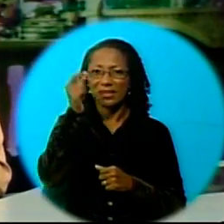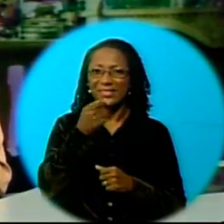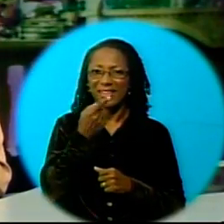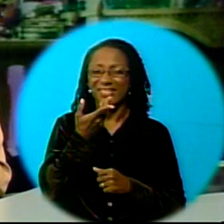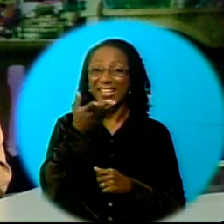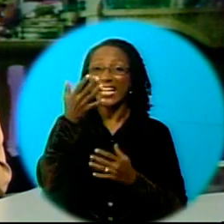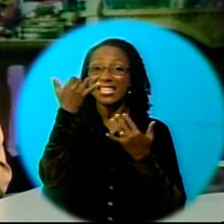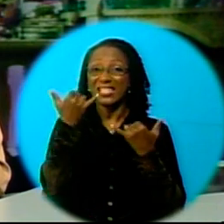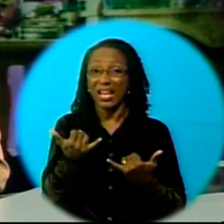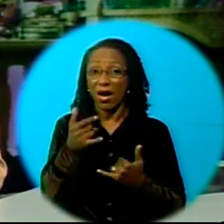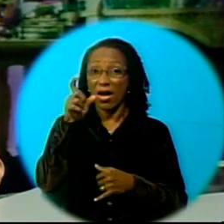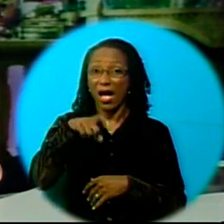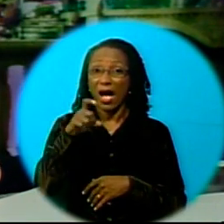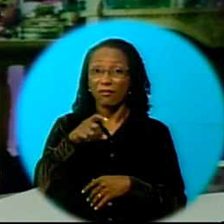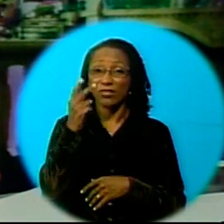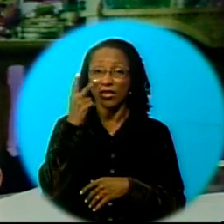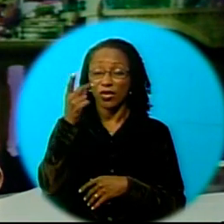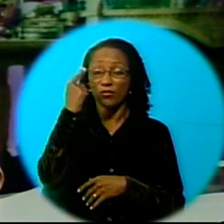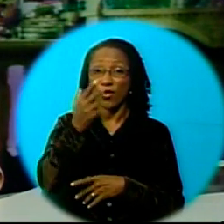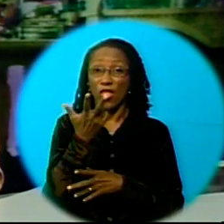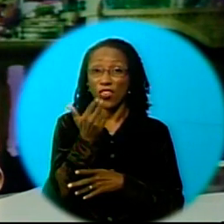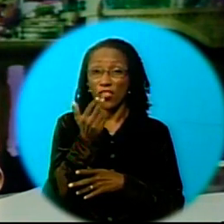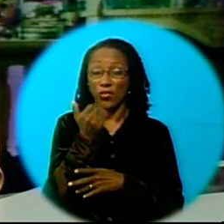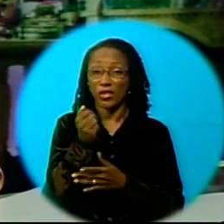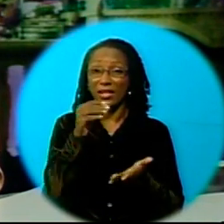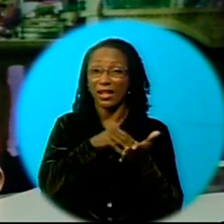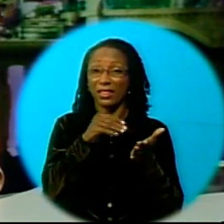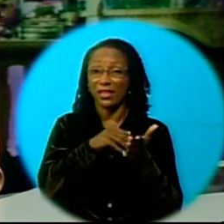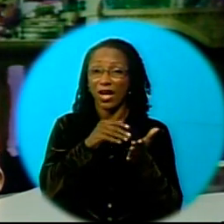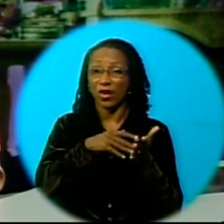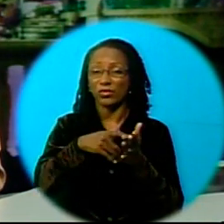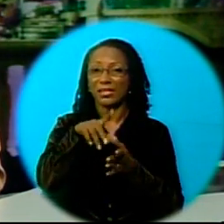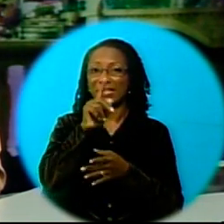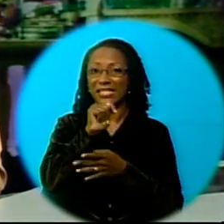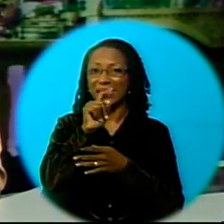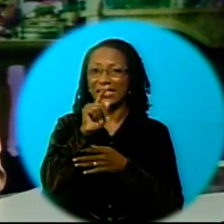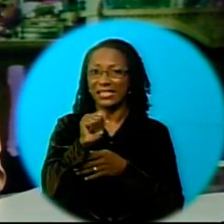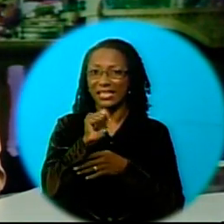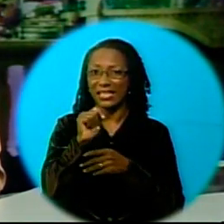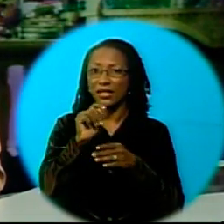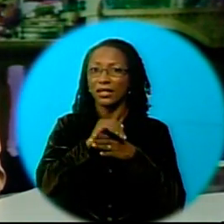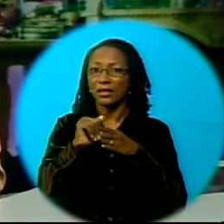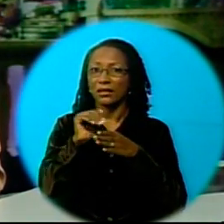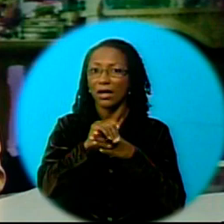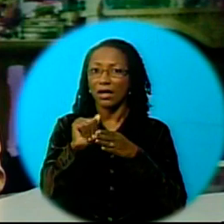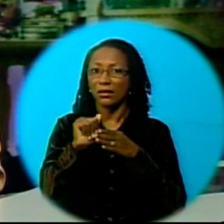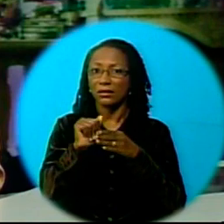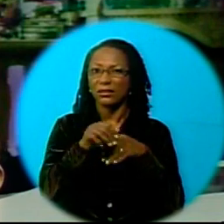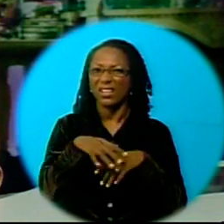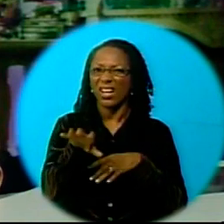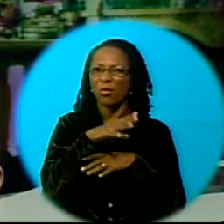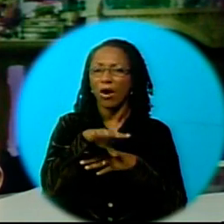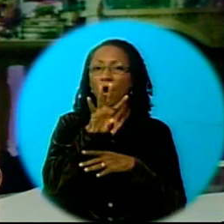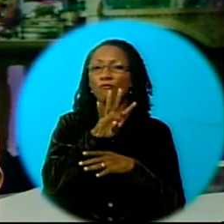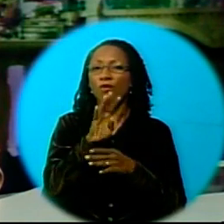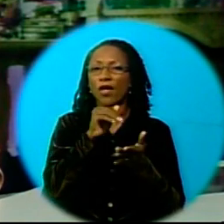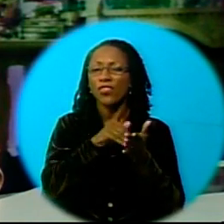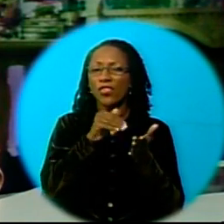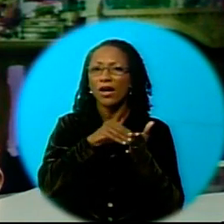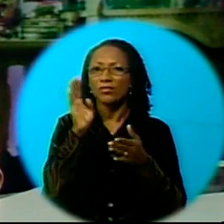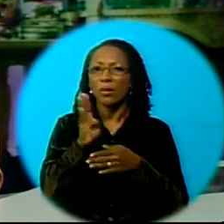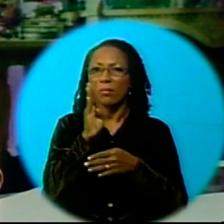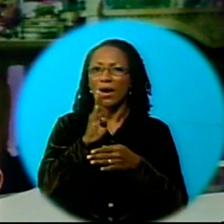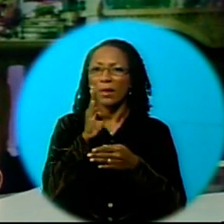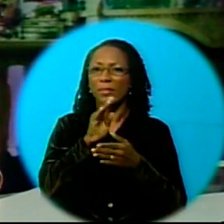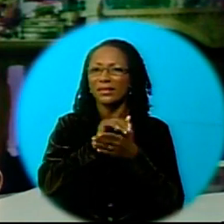says they now have to look for 13,000 TT dollars per year, which is just over 4,000 Barbados dollars to